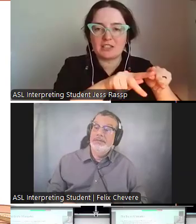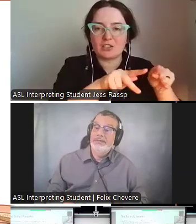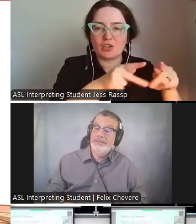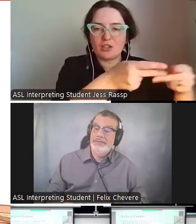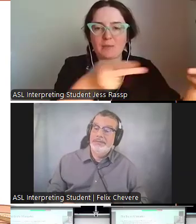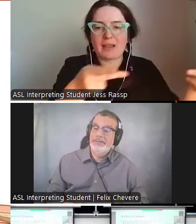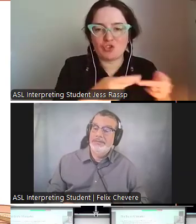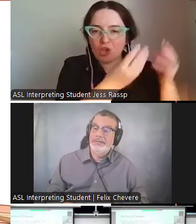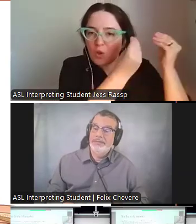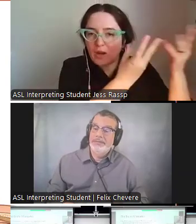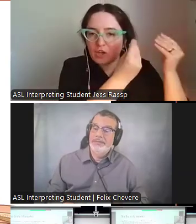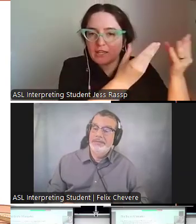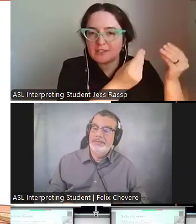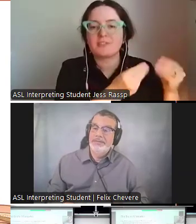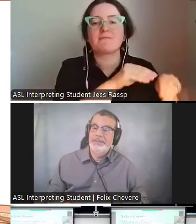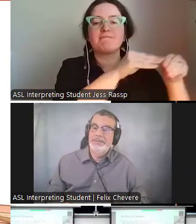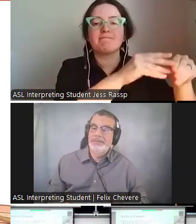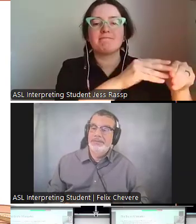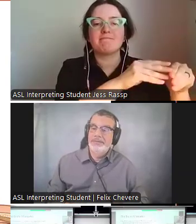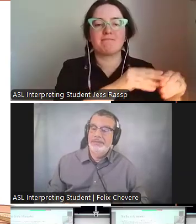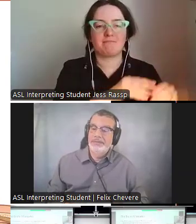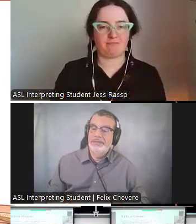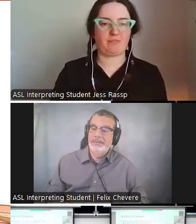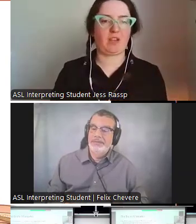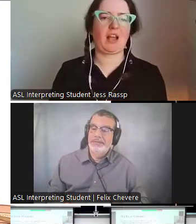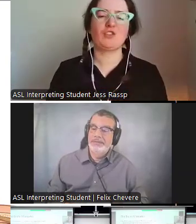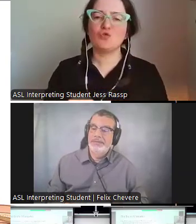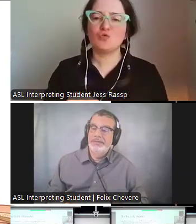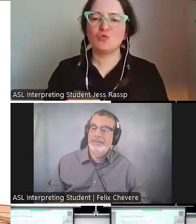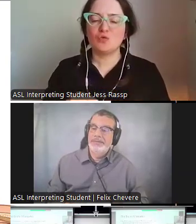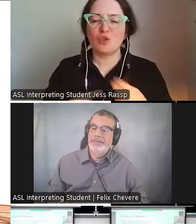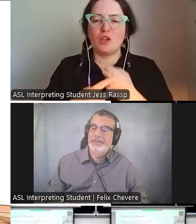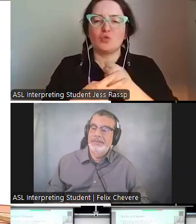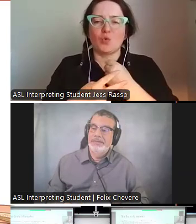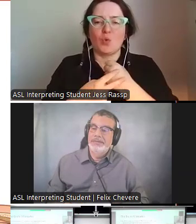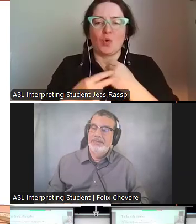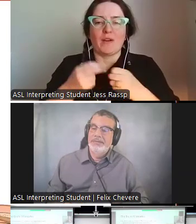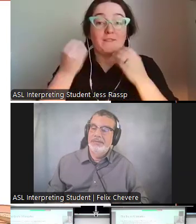small amount of information for a short period of time. Right, this is what